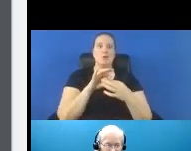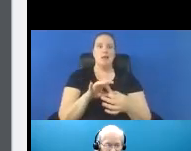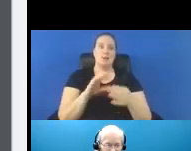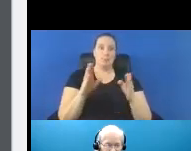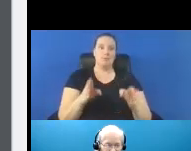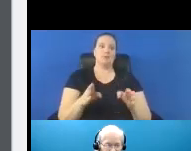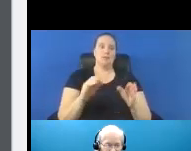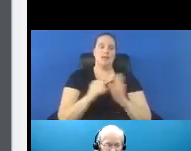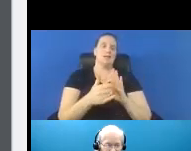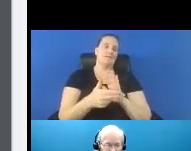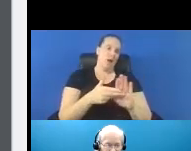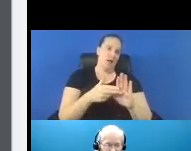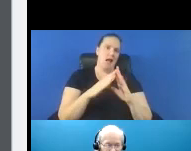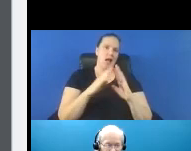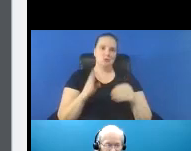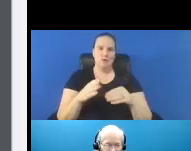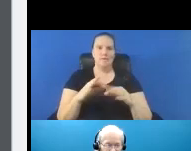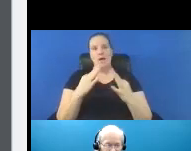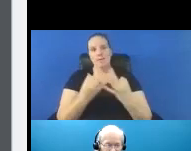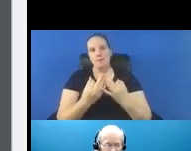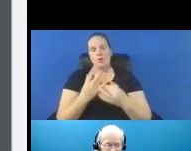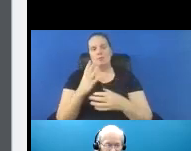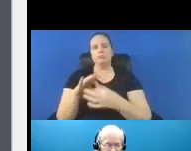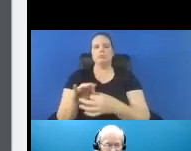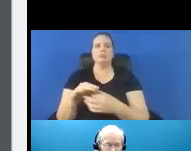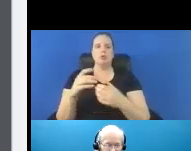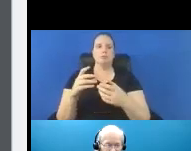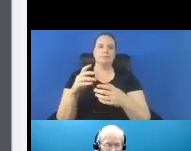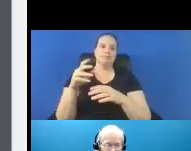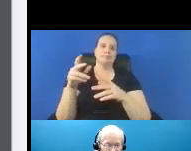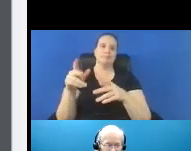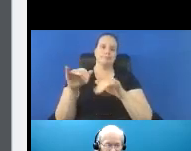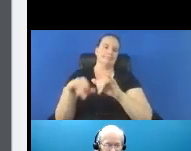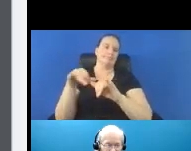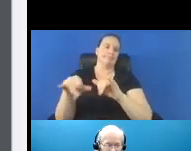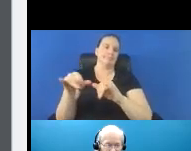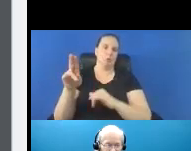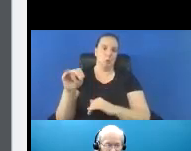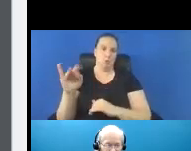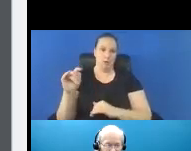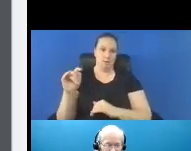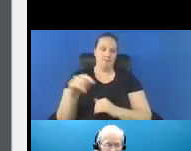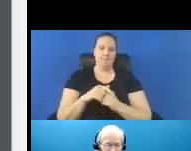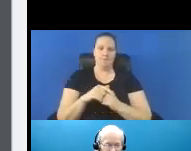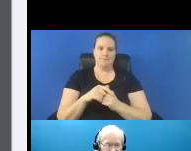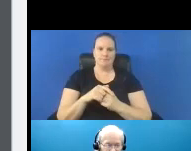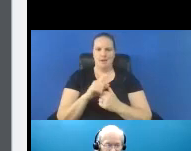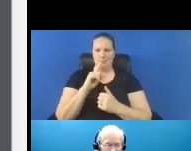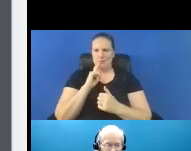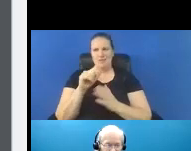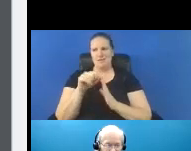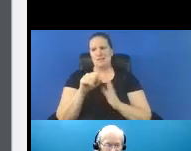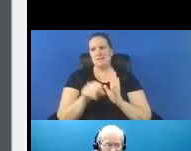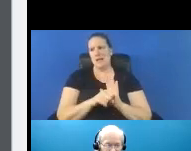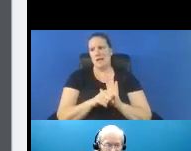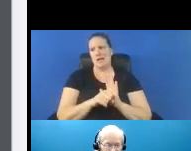household, family, or occupy a dwelling unit. So this is kind of, I think everyone would probably, I mean, it's a state mandate,